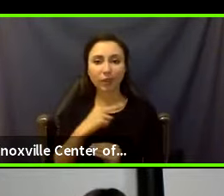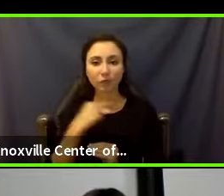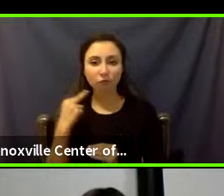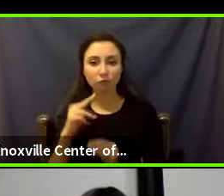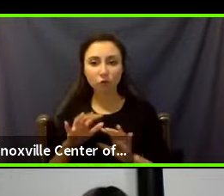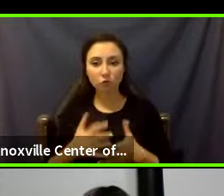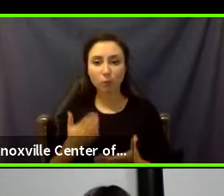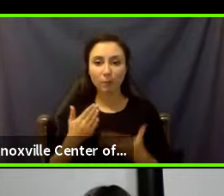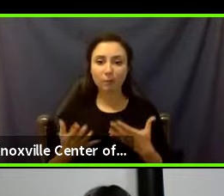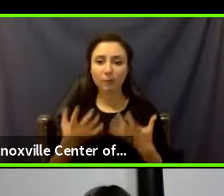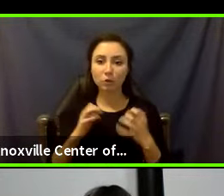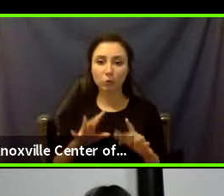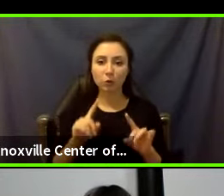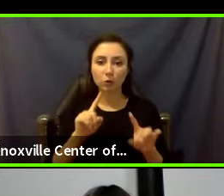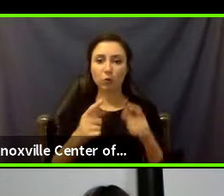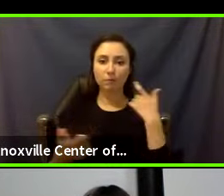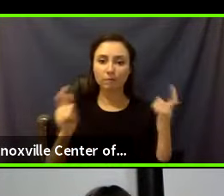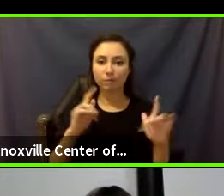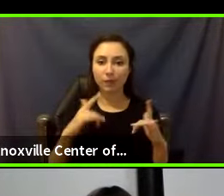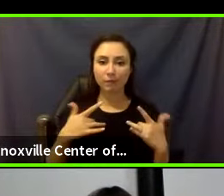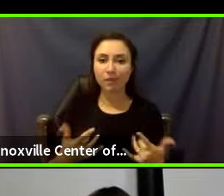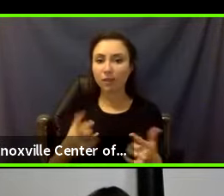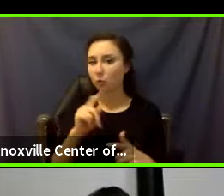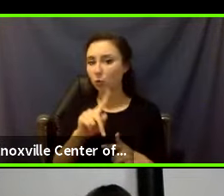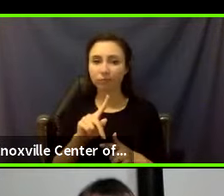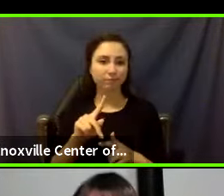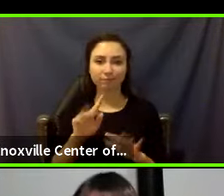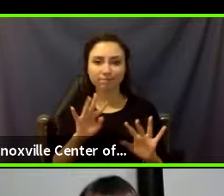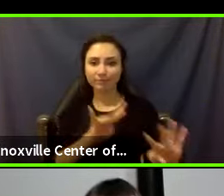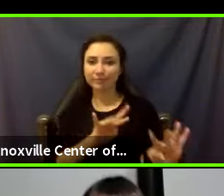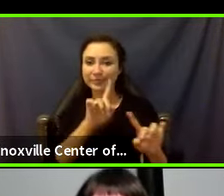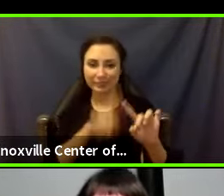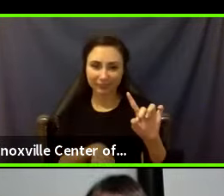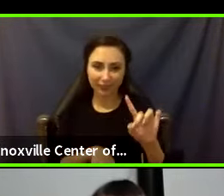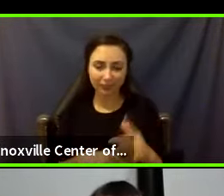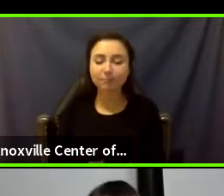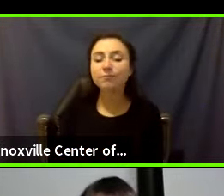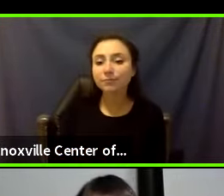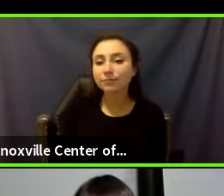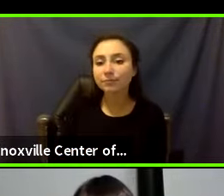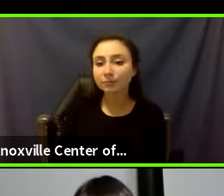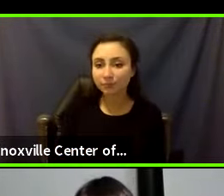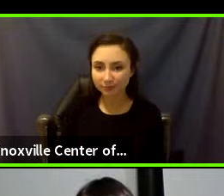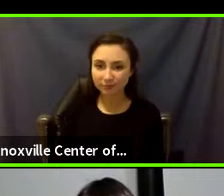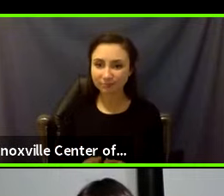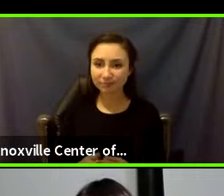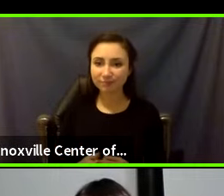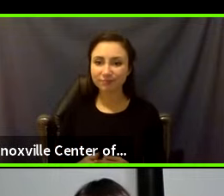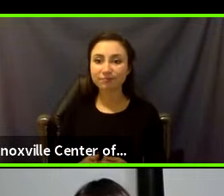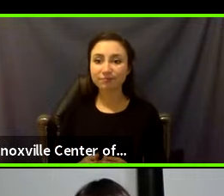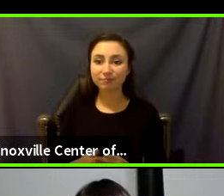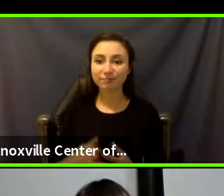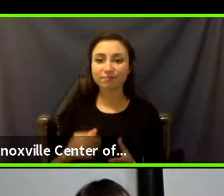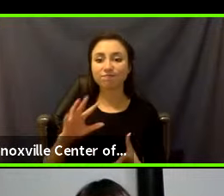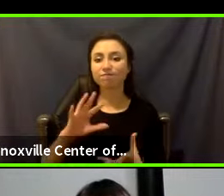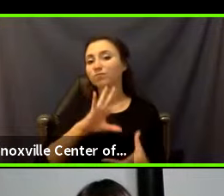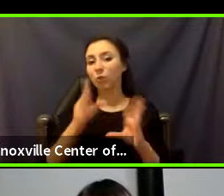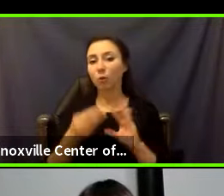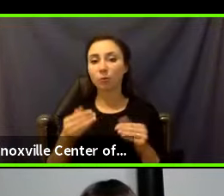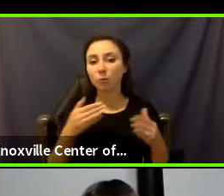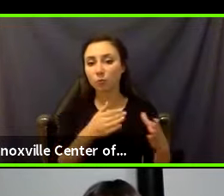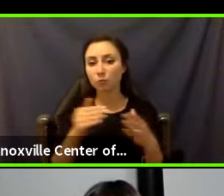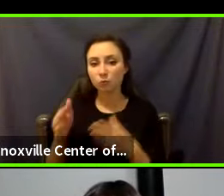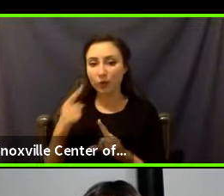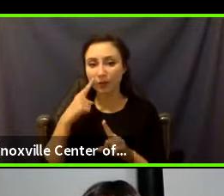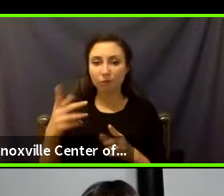not want to go to a large event, or maybe just can't even go to a large event. So a lot of combination of ways to get vaccine out there,